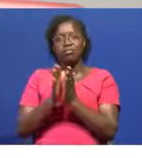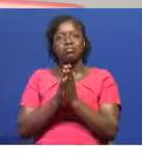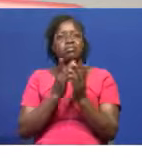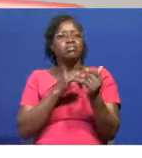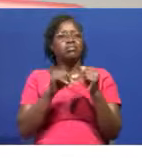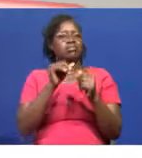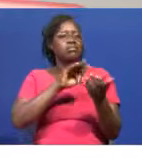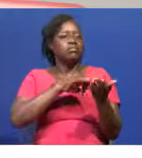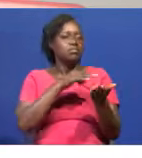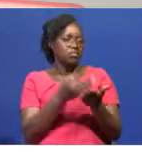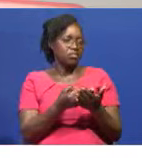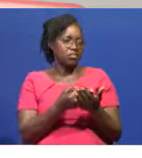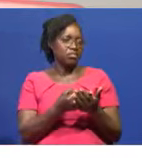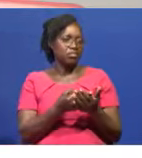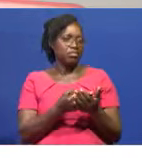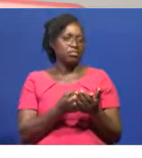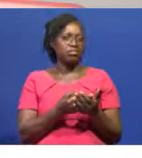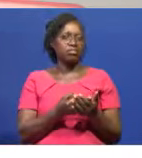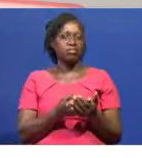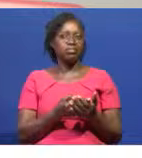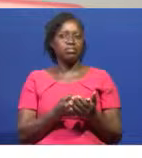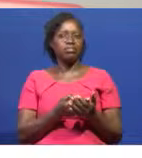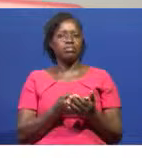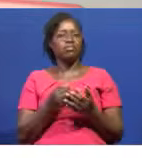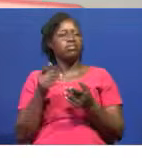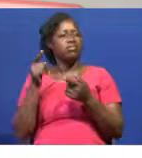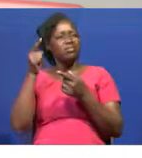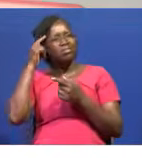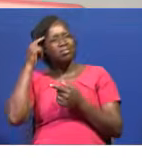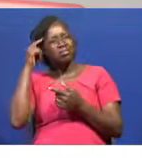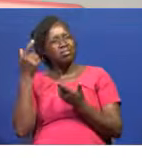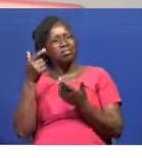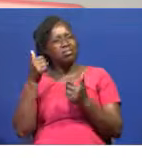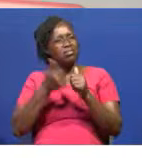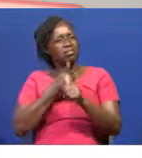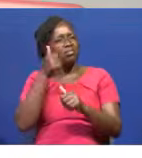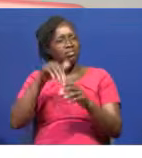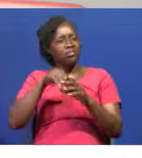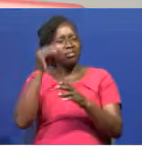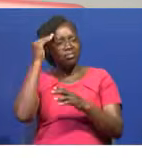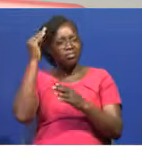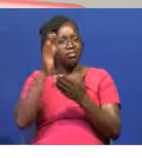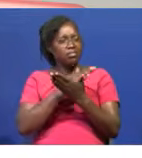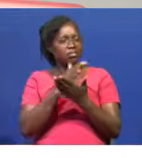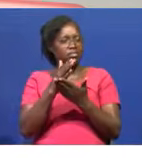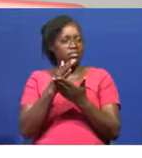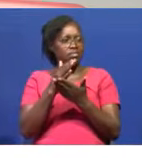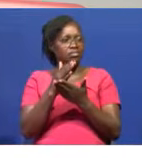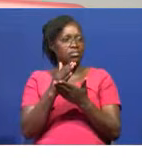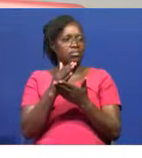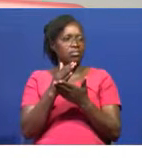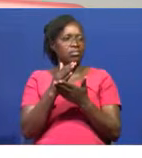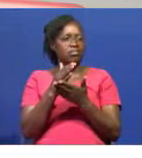talking about funding, do you think probably other priorities in the education sector are